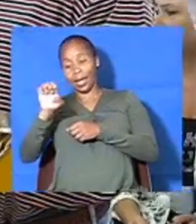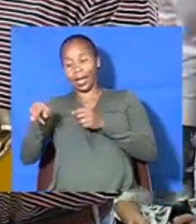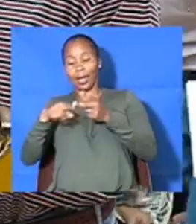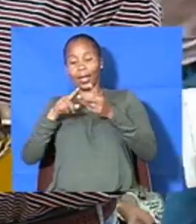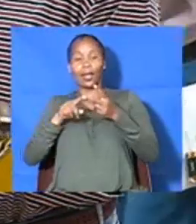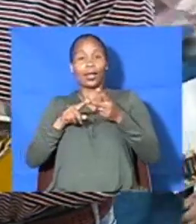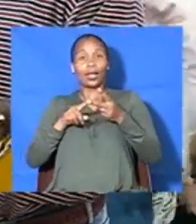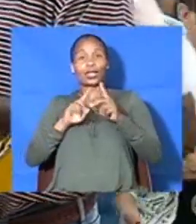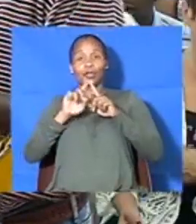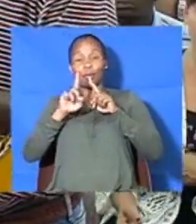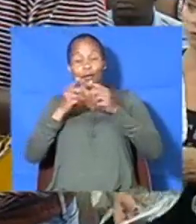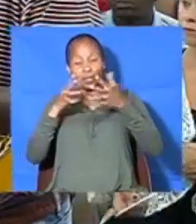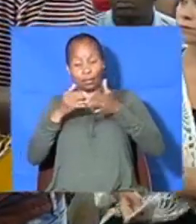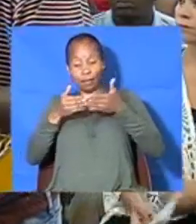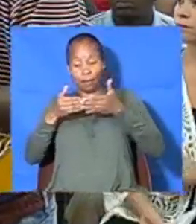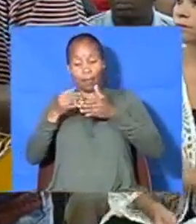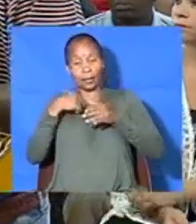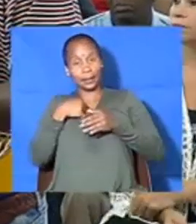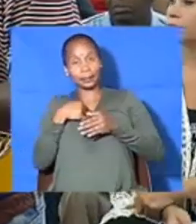Prophetically, a mold,